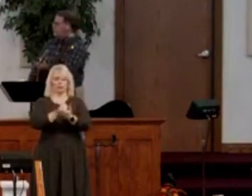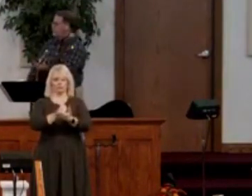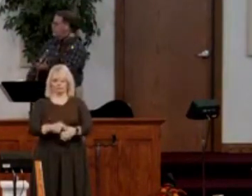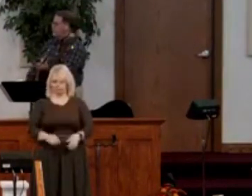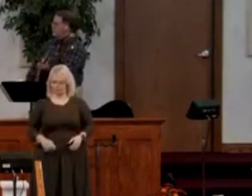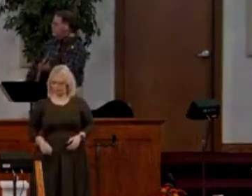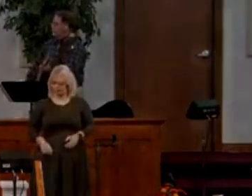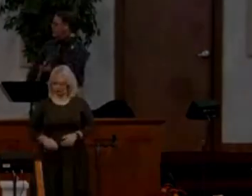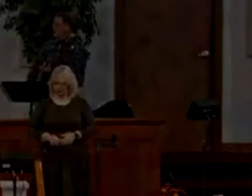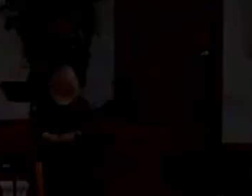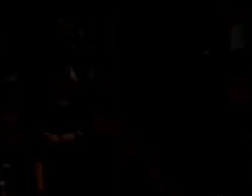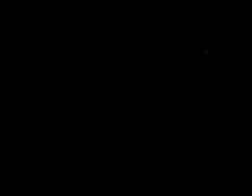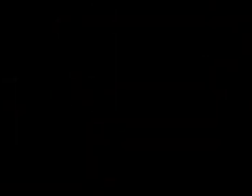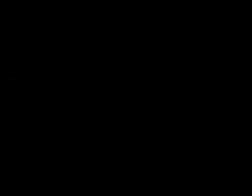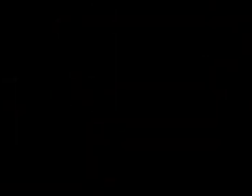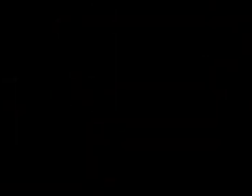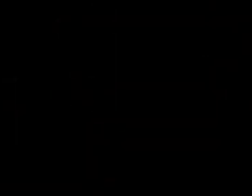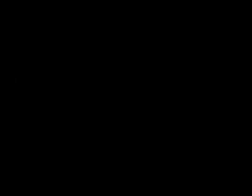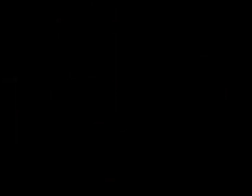Amen.